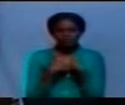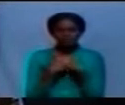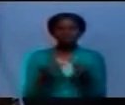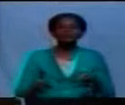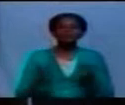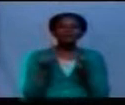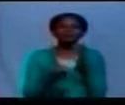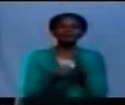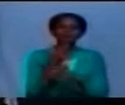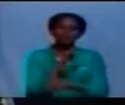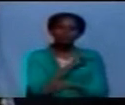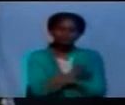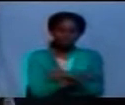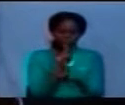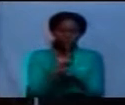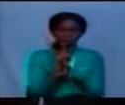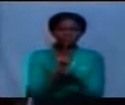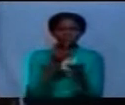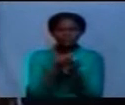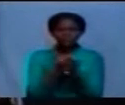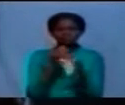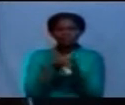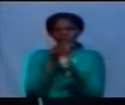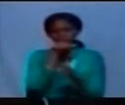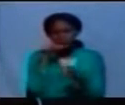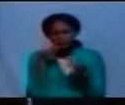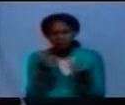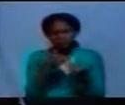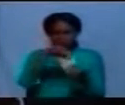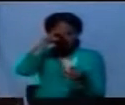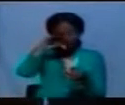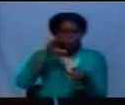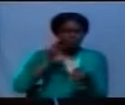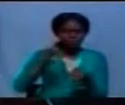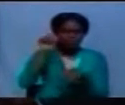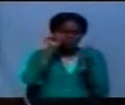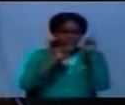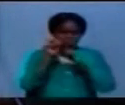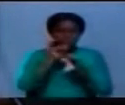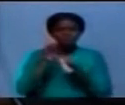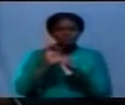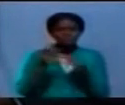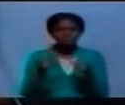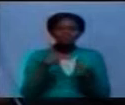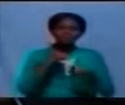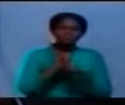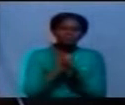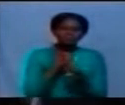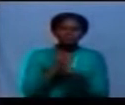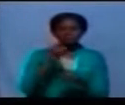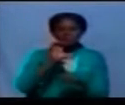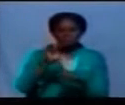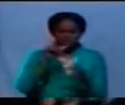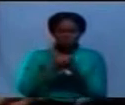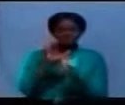potential. So they'll put the money into agriculture, they'll put the money in the mining sector, the tourism sector, the manufacturing sector. Even